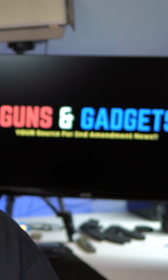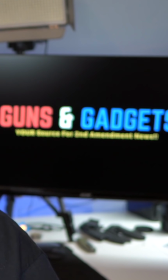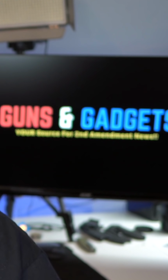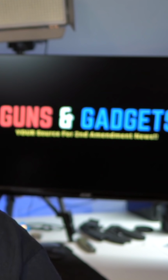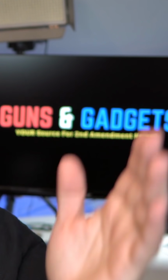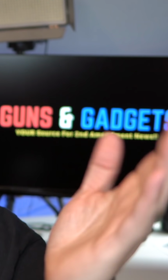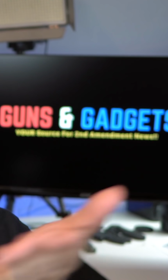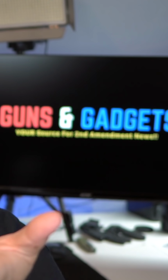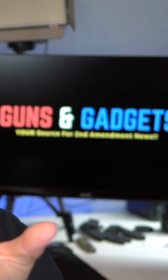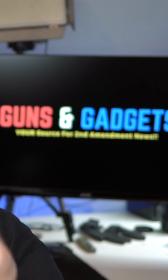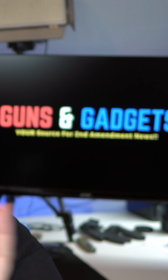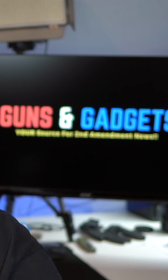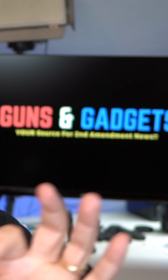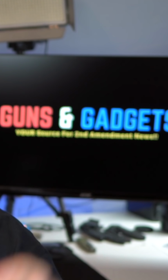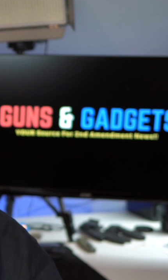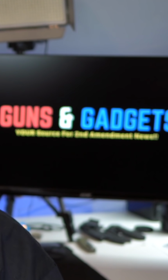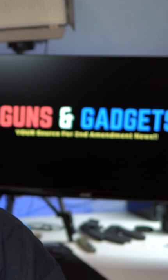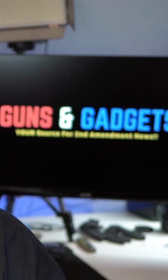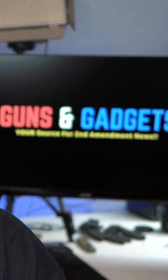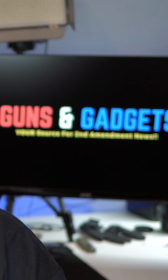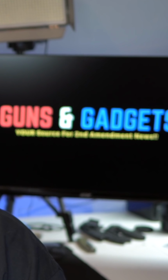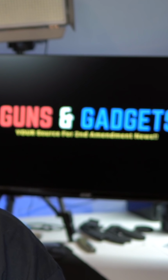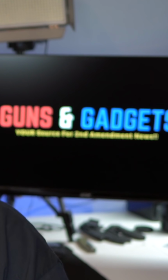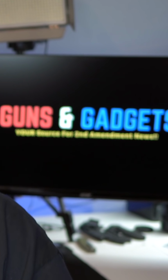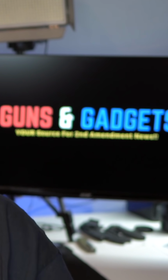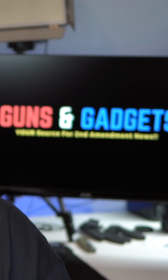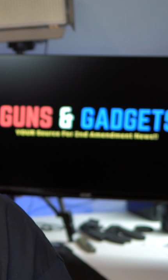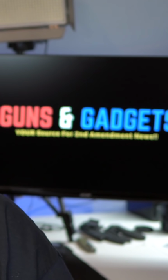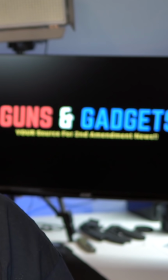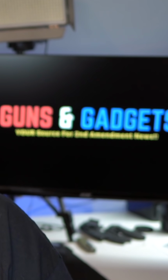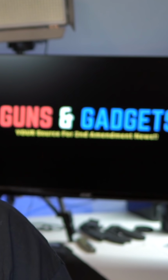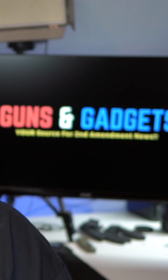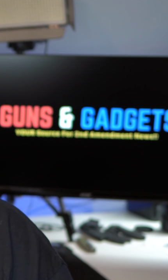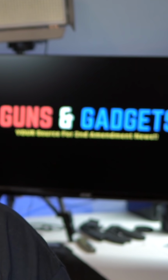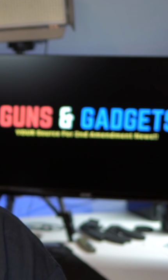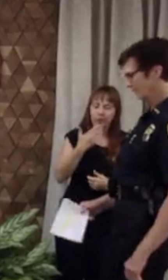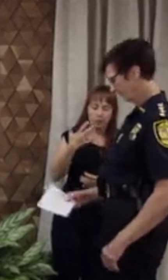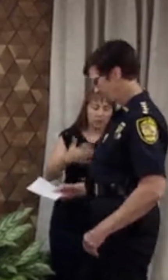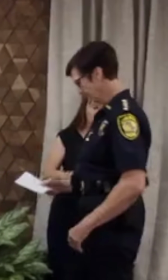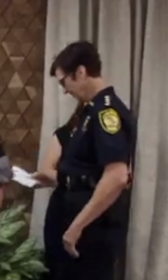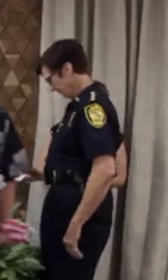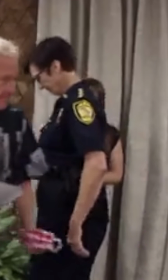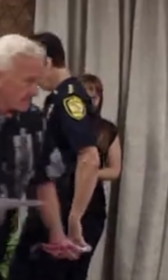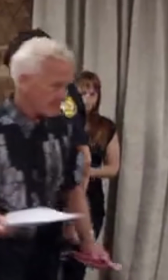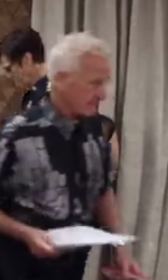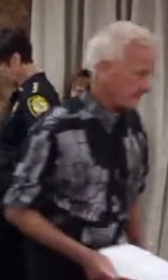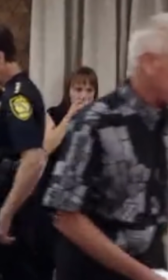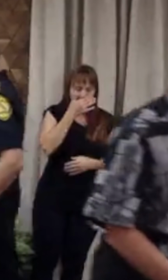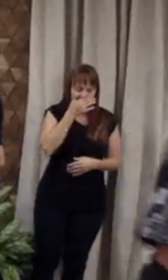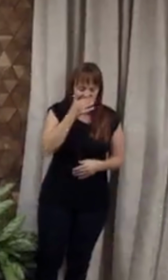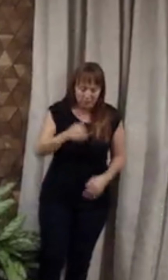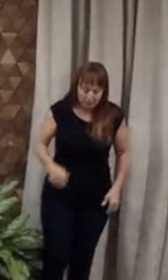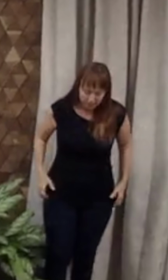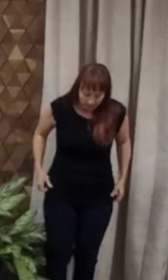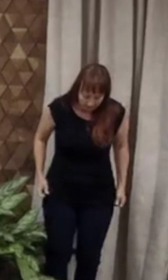you know what? Yeah, watch this. It's about 3 minutes long. You can hear it right from the horse's mouth.